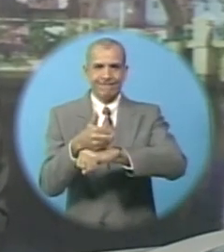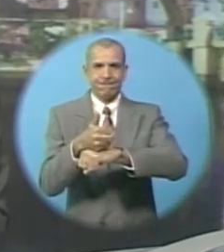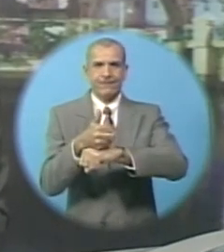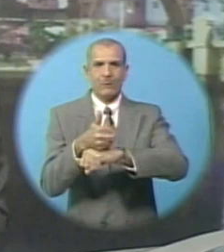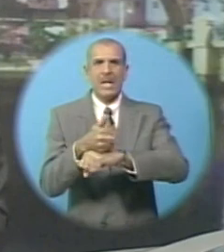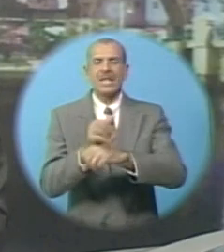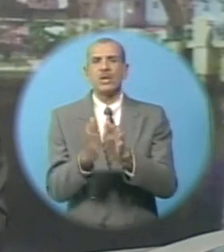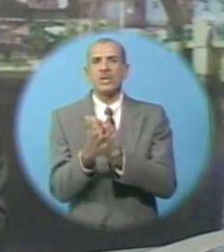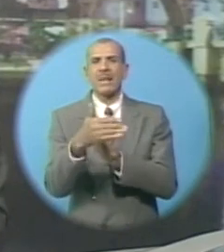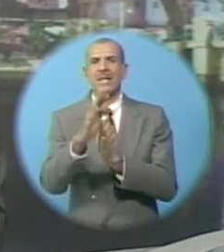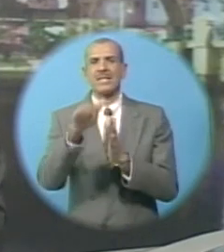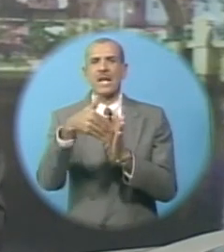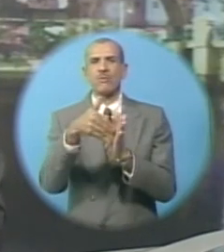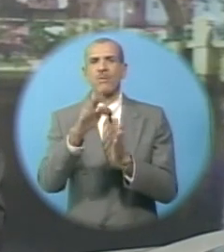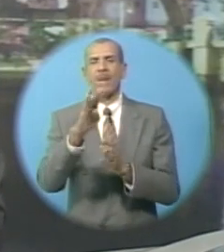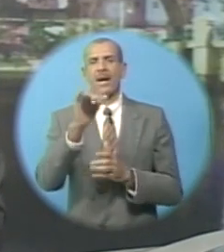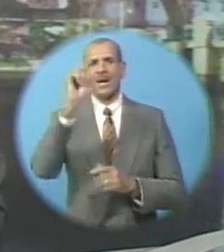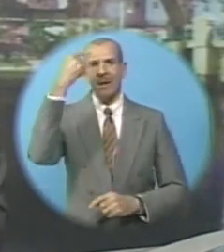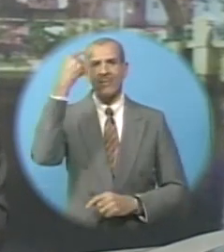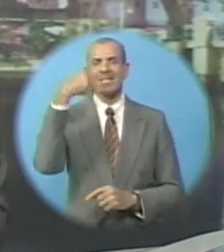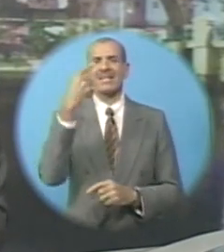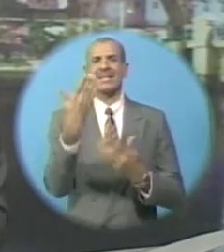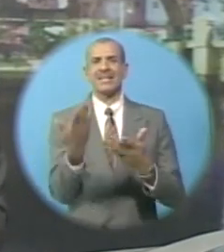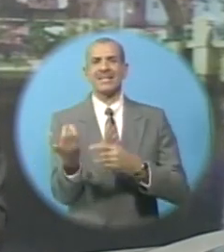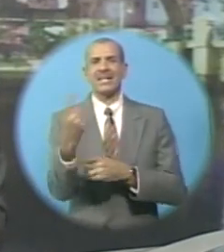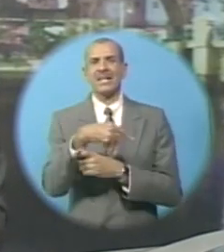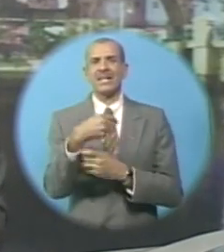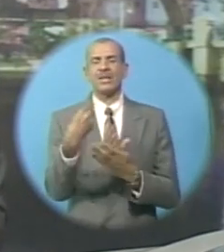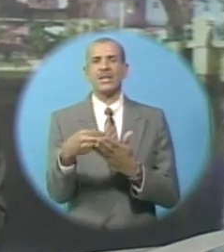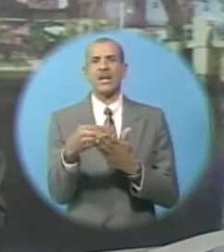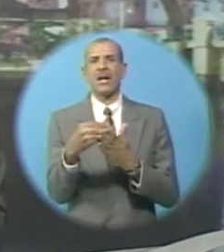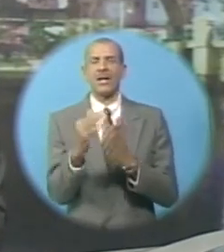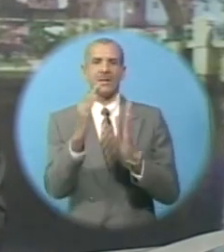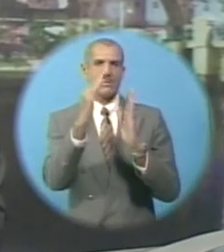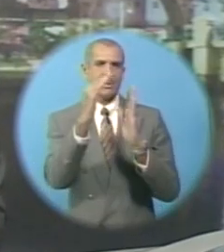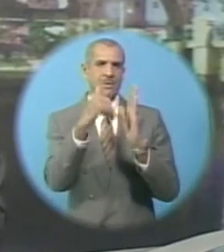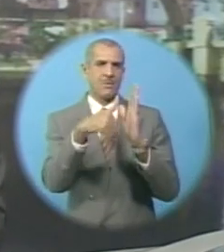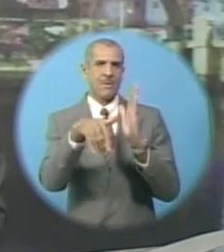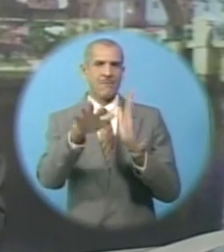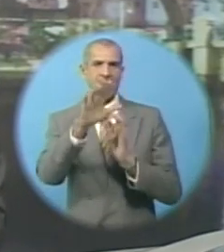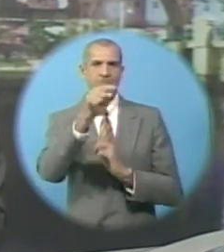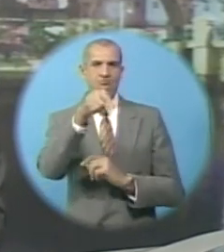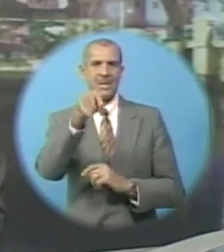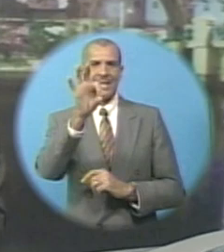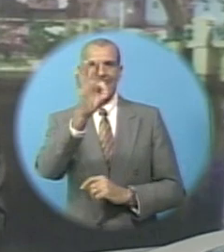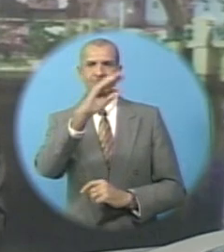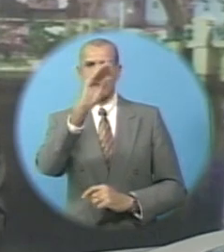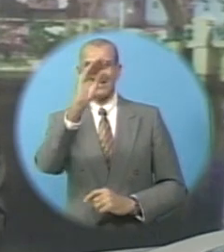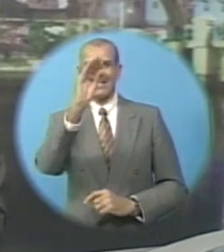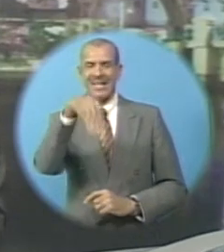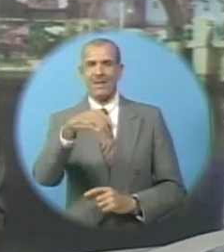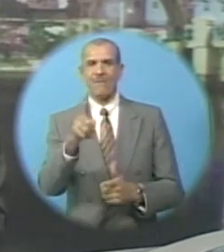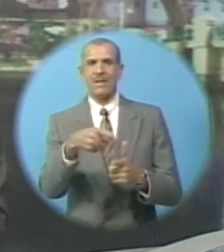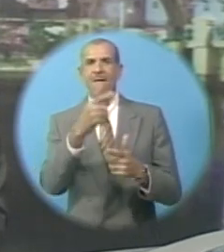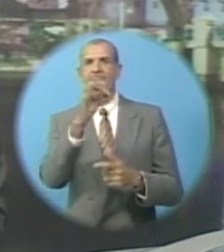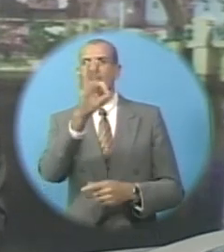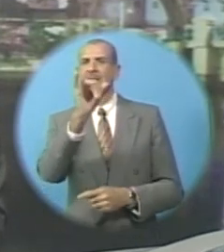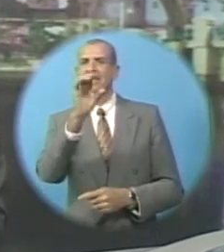Central Bank governor indicated that, to date, the dollar has depreciated by 5.9% for the fiscal